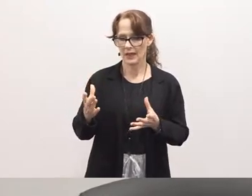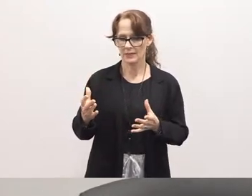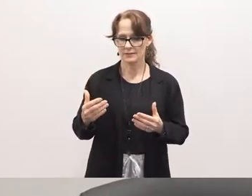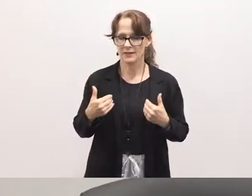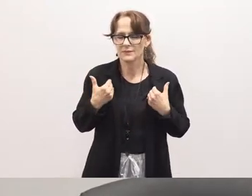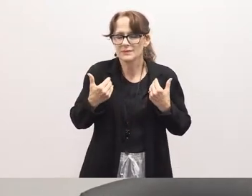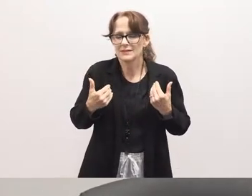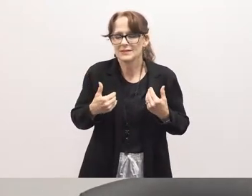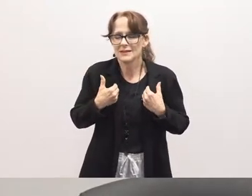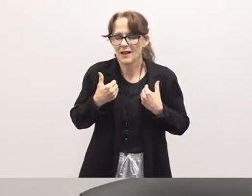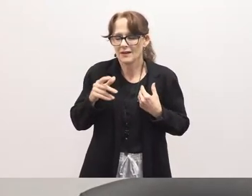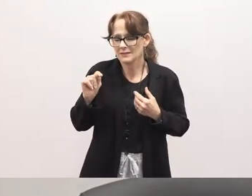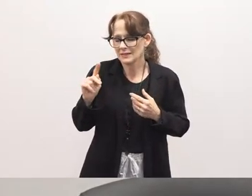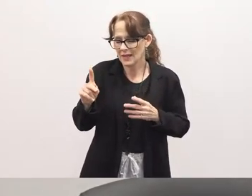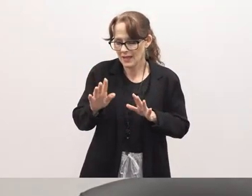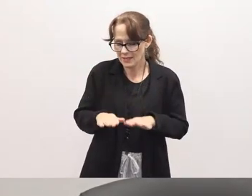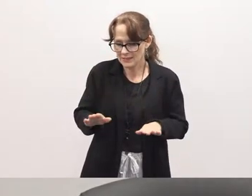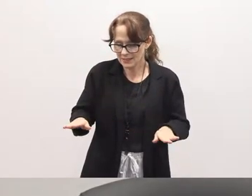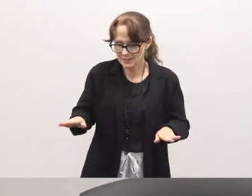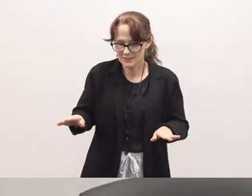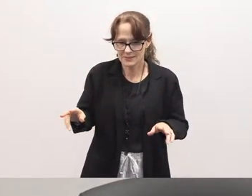little TK kids